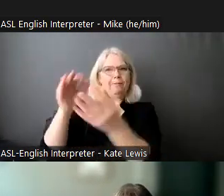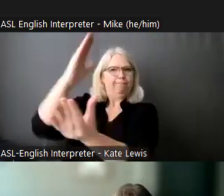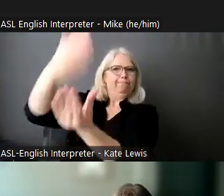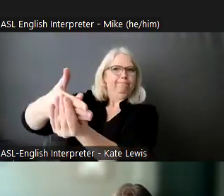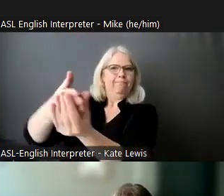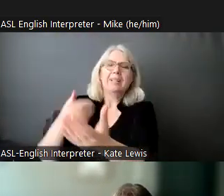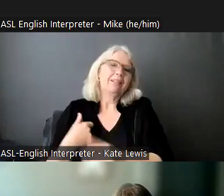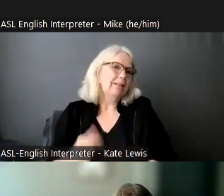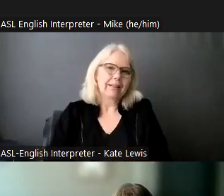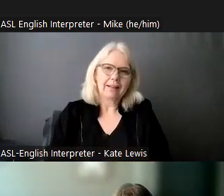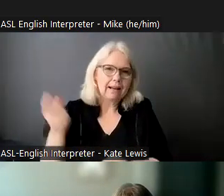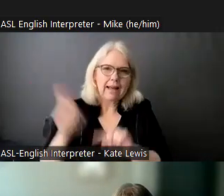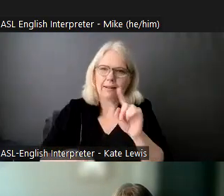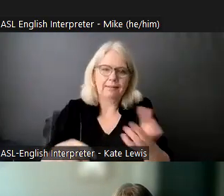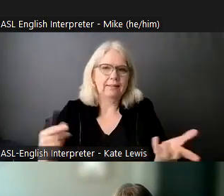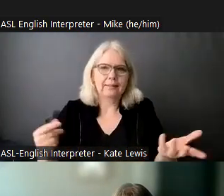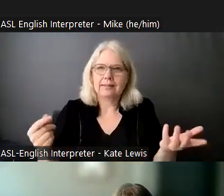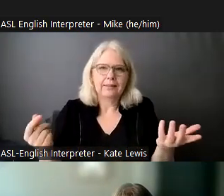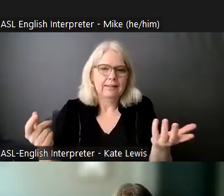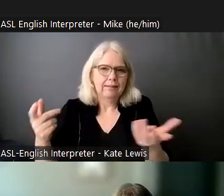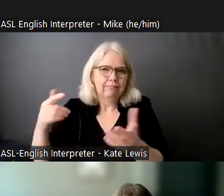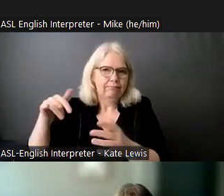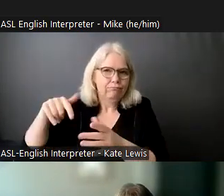we have 1,000 power of attorney here, we can find them.